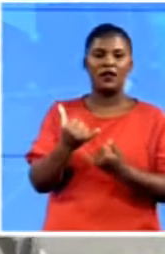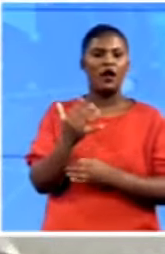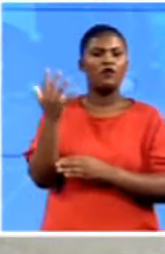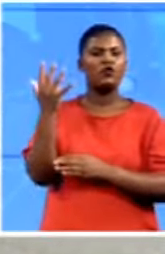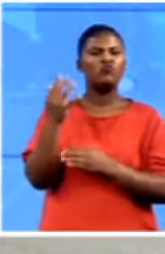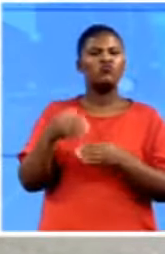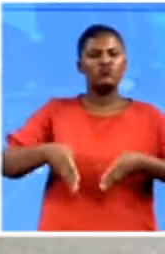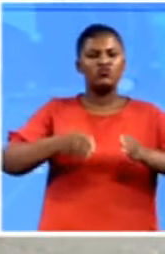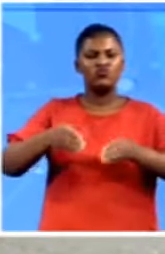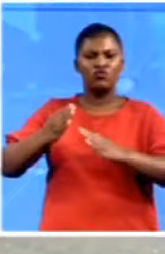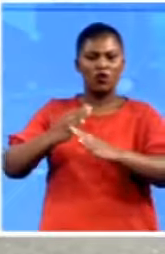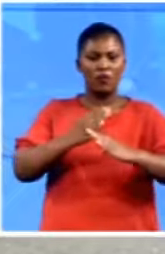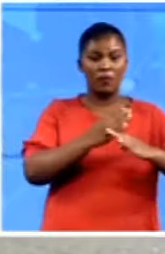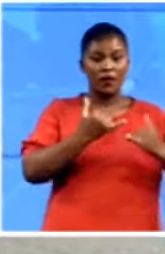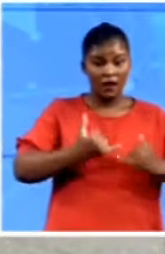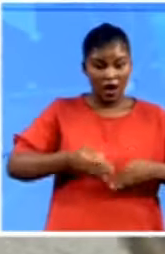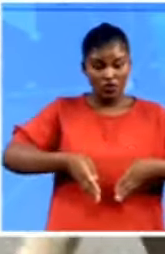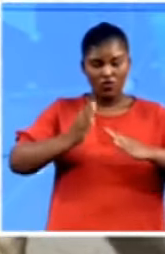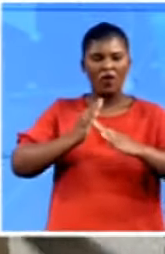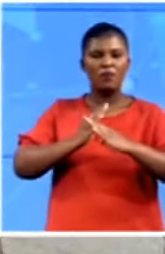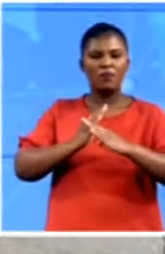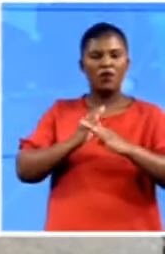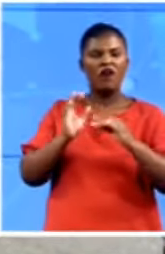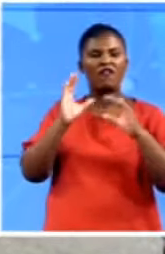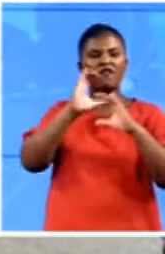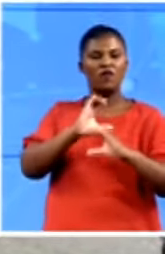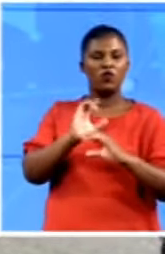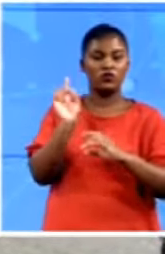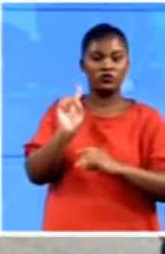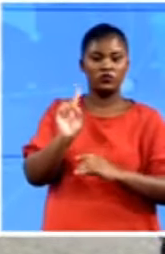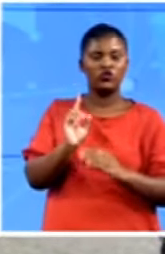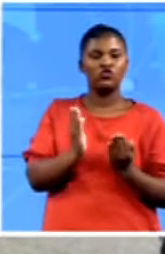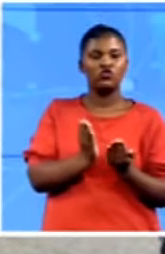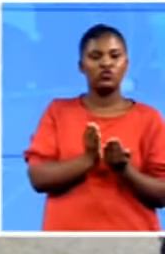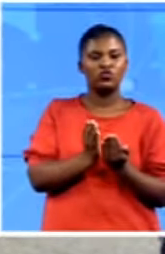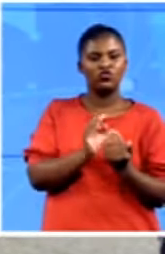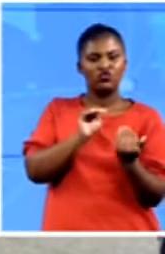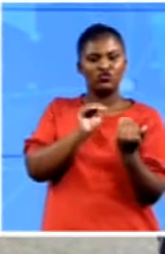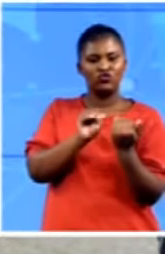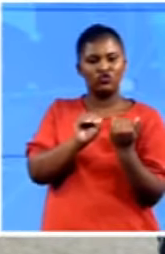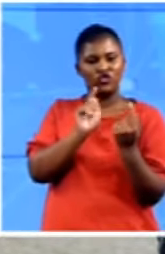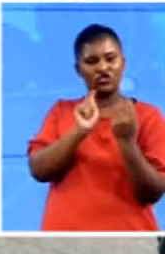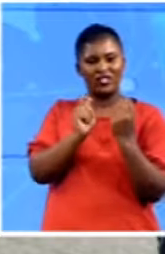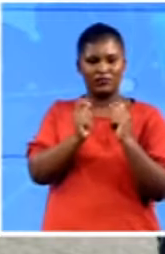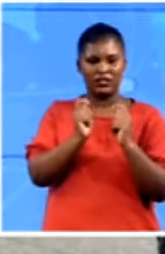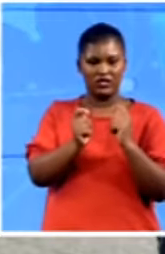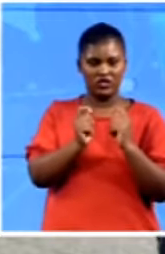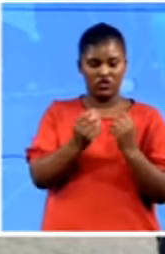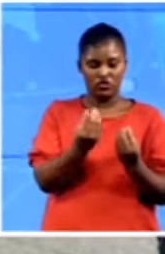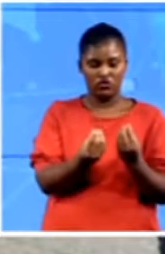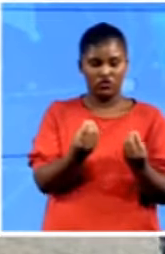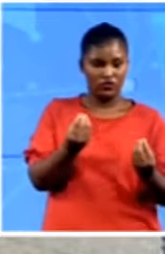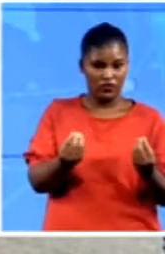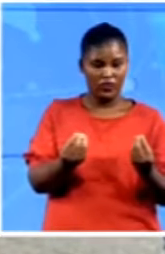Desiree, is specifically focused on scholar transportation. Of course, with some of those schools reopening on Wednesday, a lot of